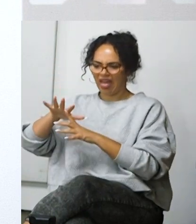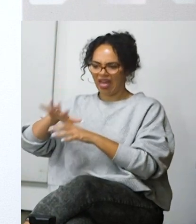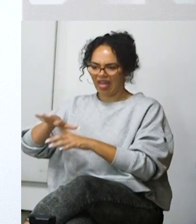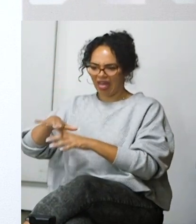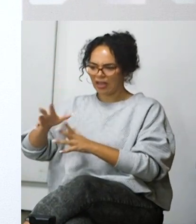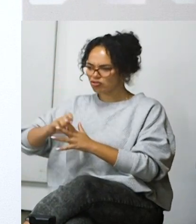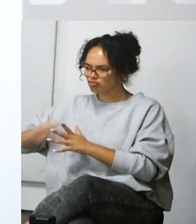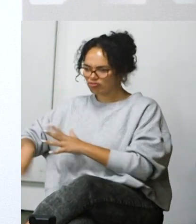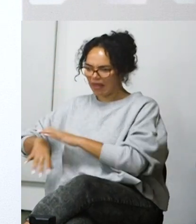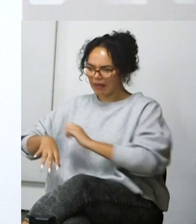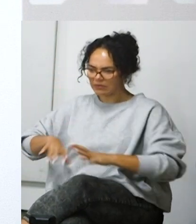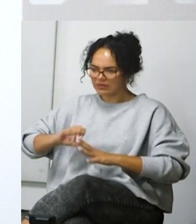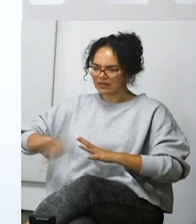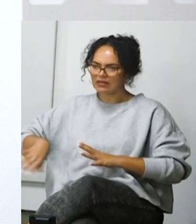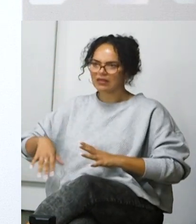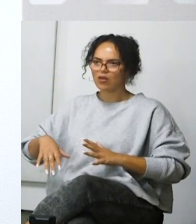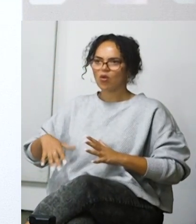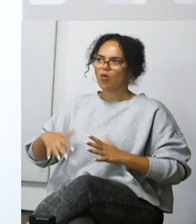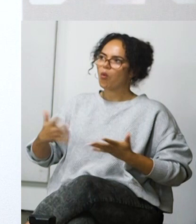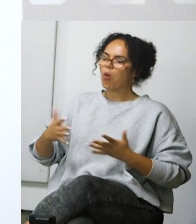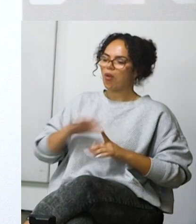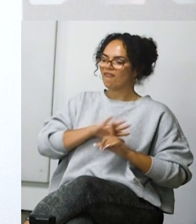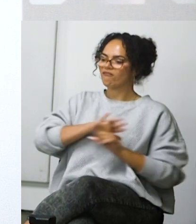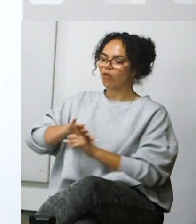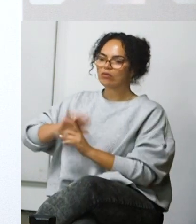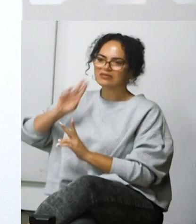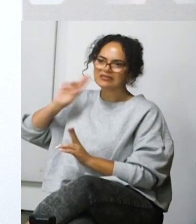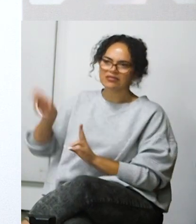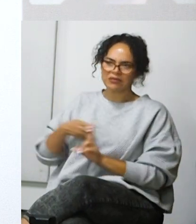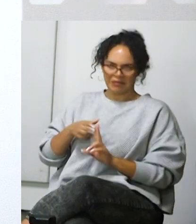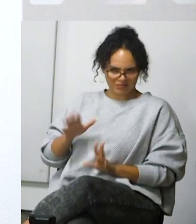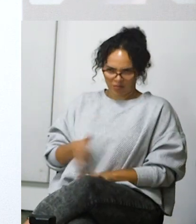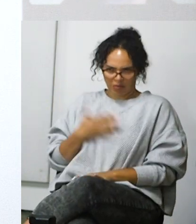of nuance or forced into a stereotype.